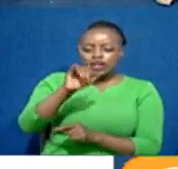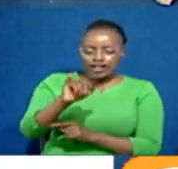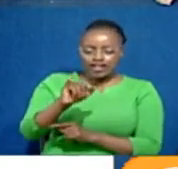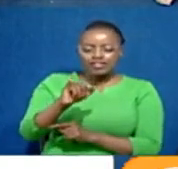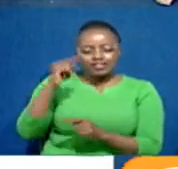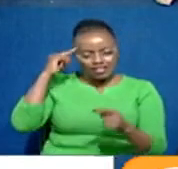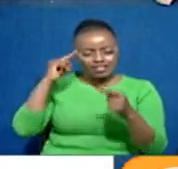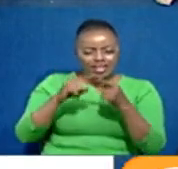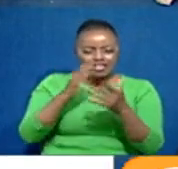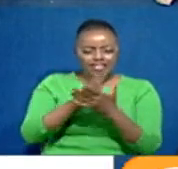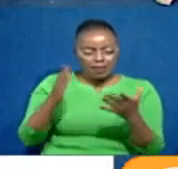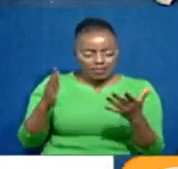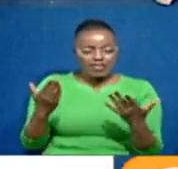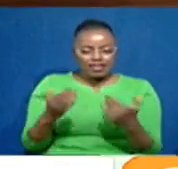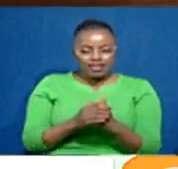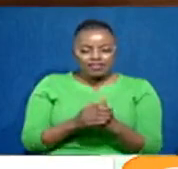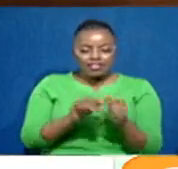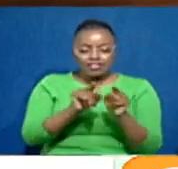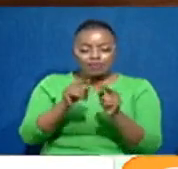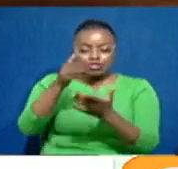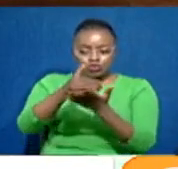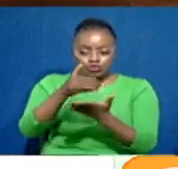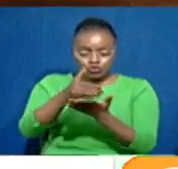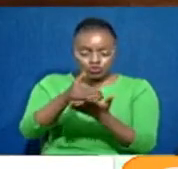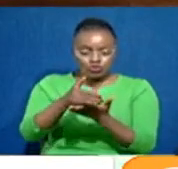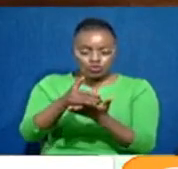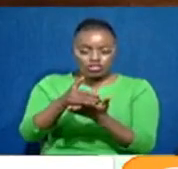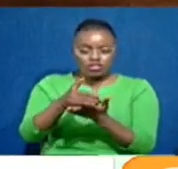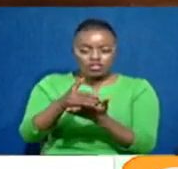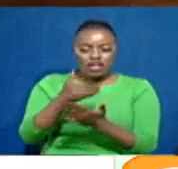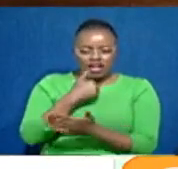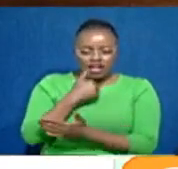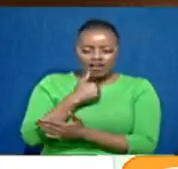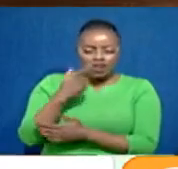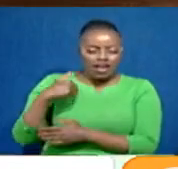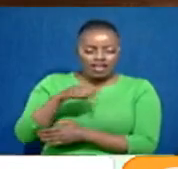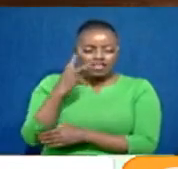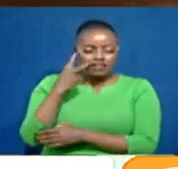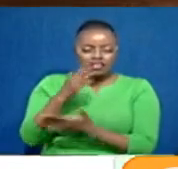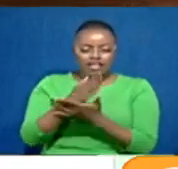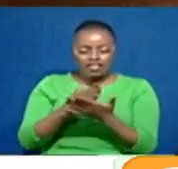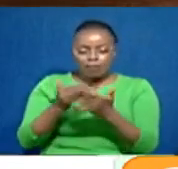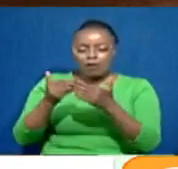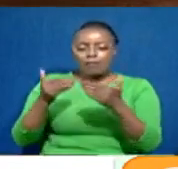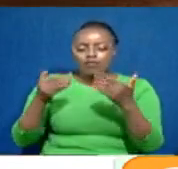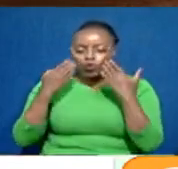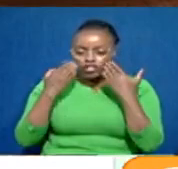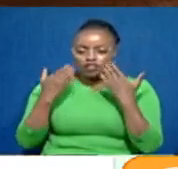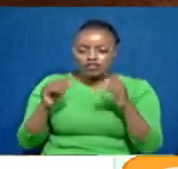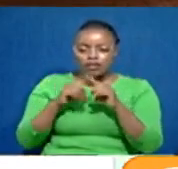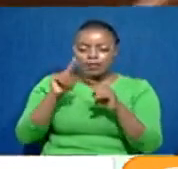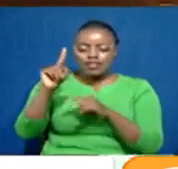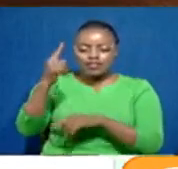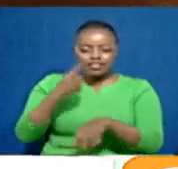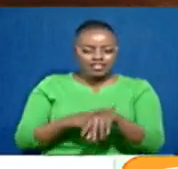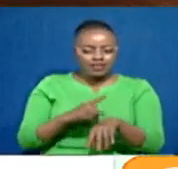onto something. And it is true that we have seen some of this before, but this is